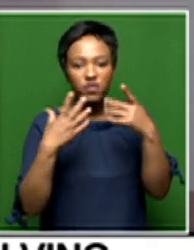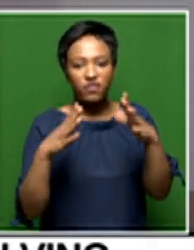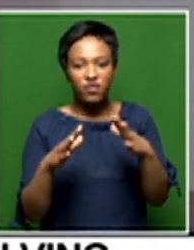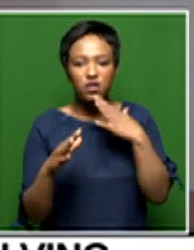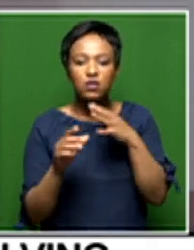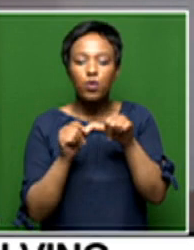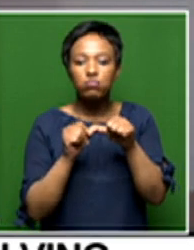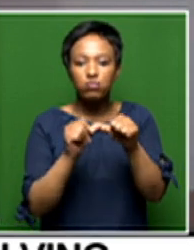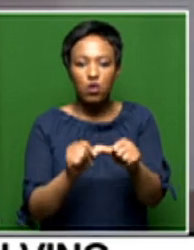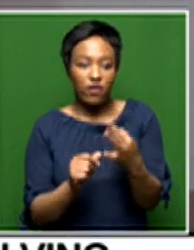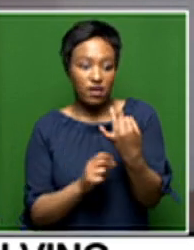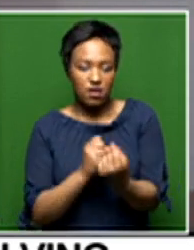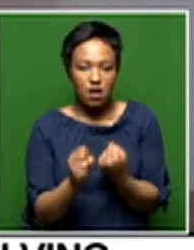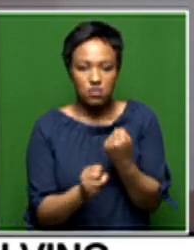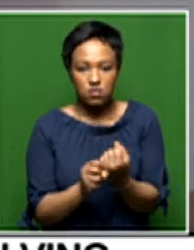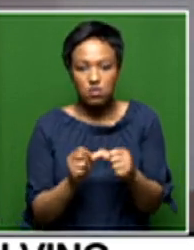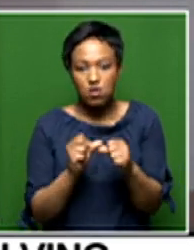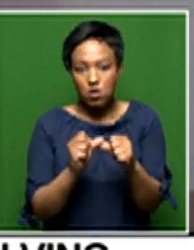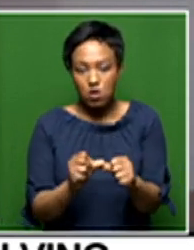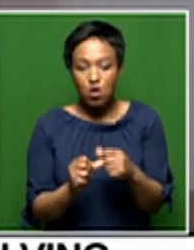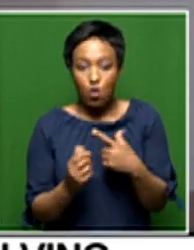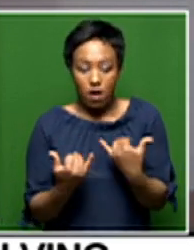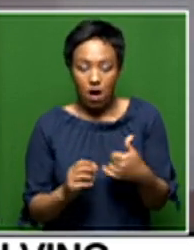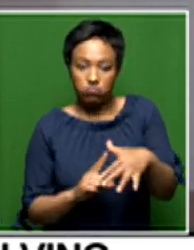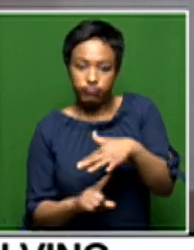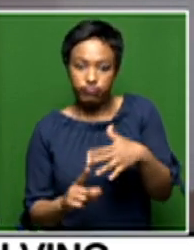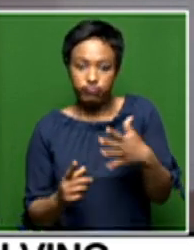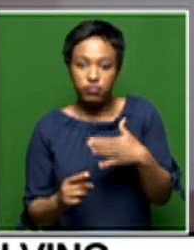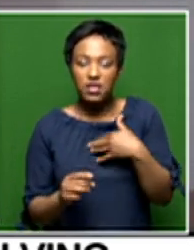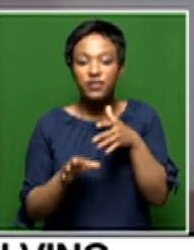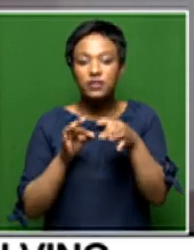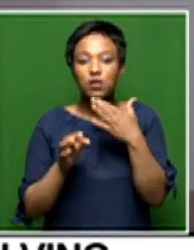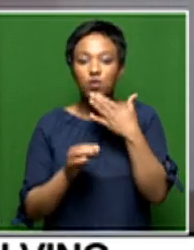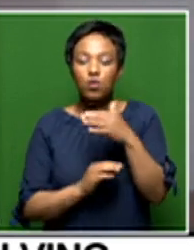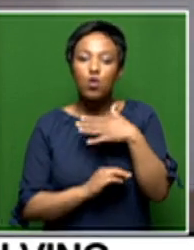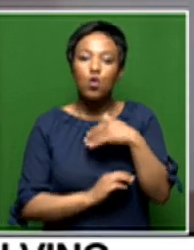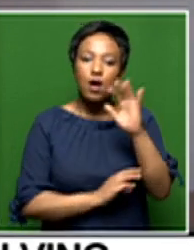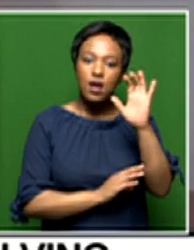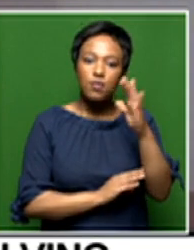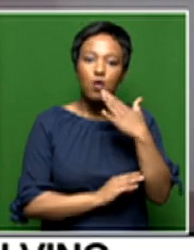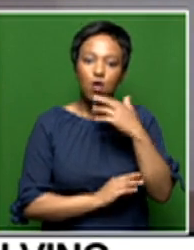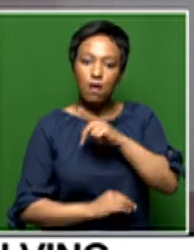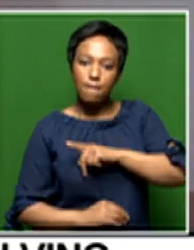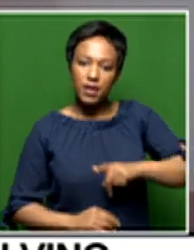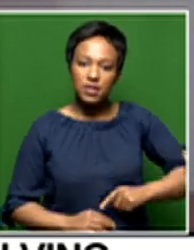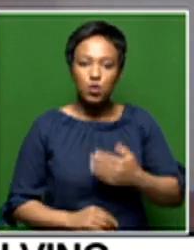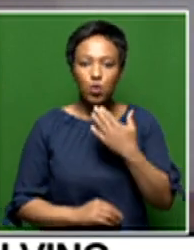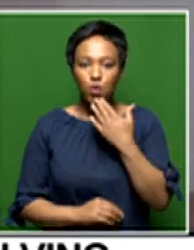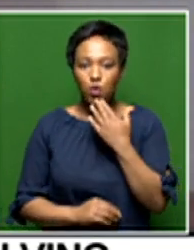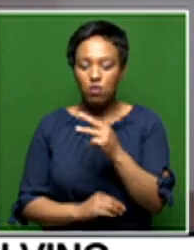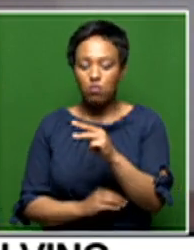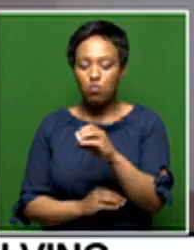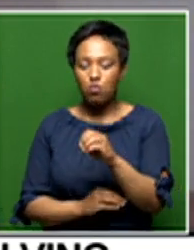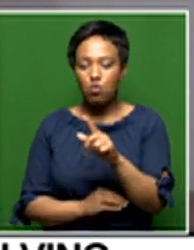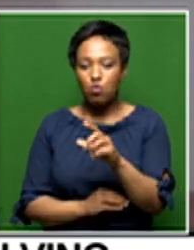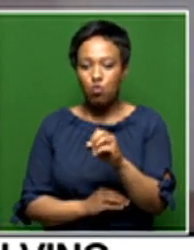staying on for another 3 years, and that's in the current climate. I chatted to Netball South Africa president Cecilia Molokwane.